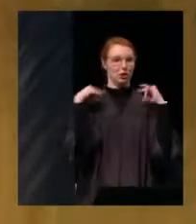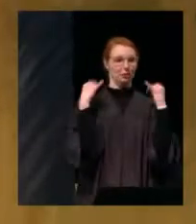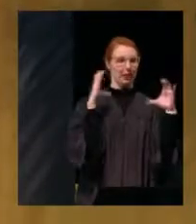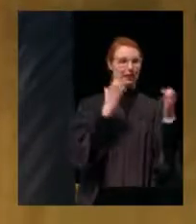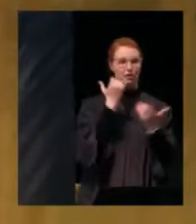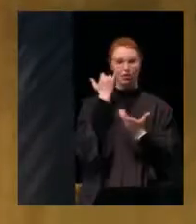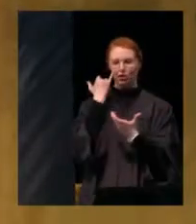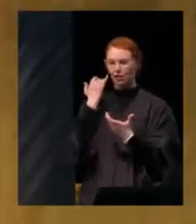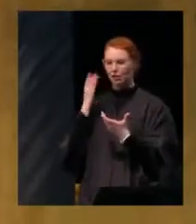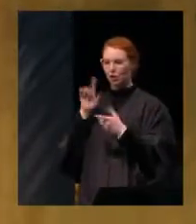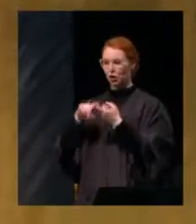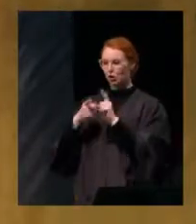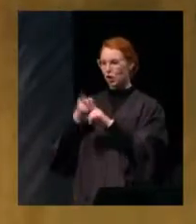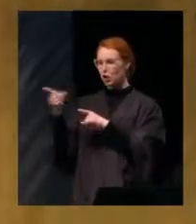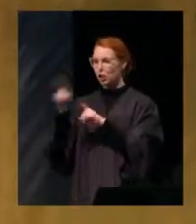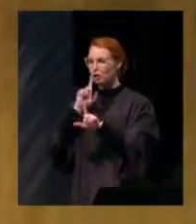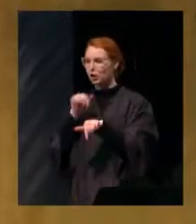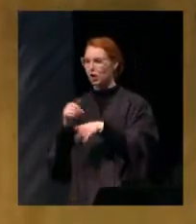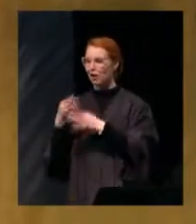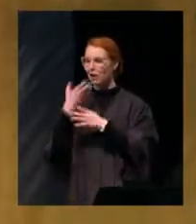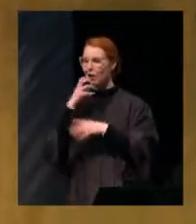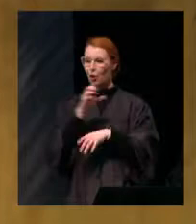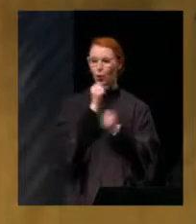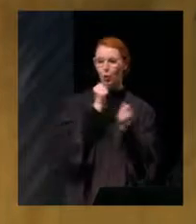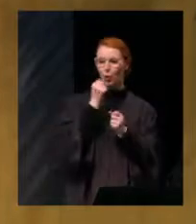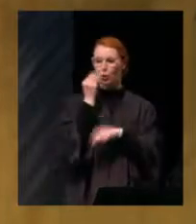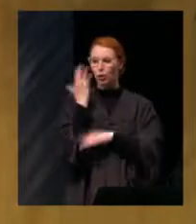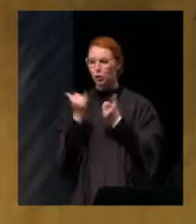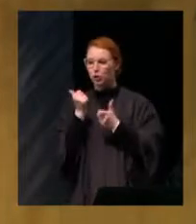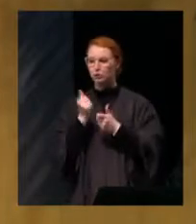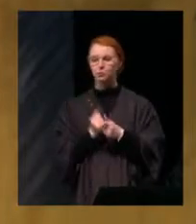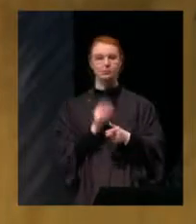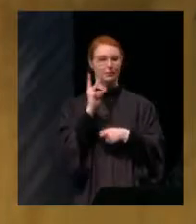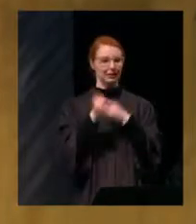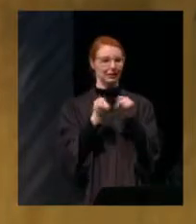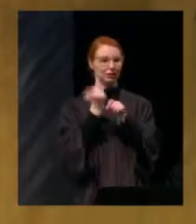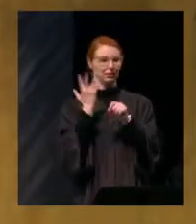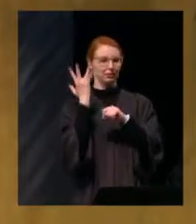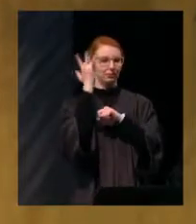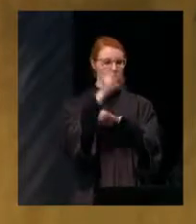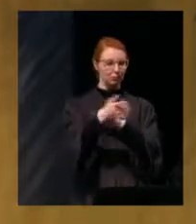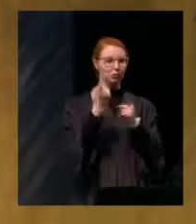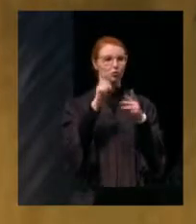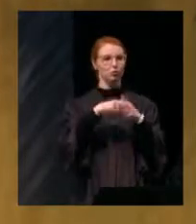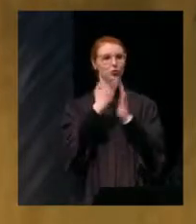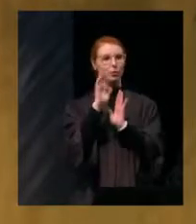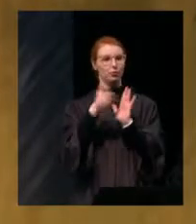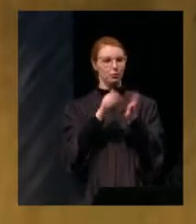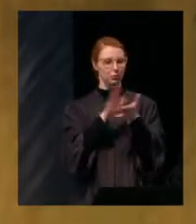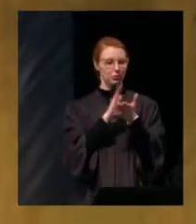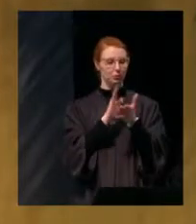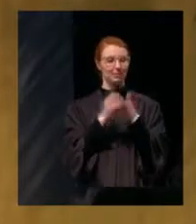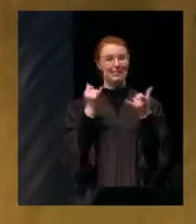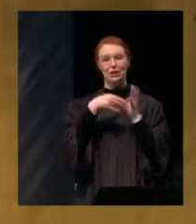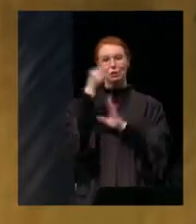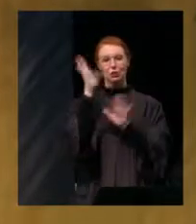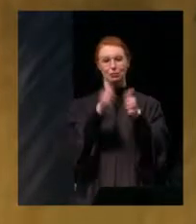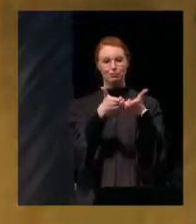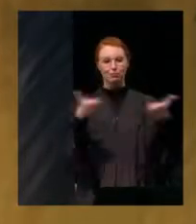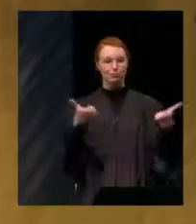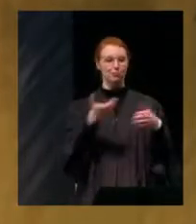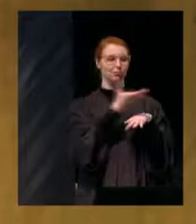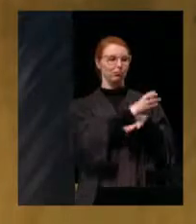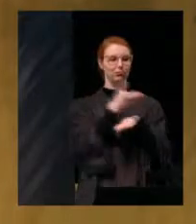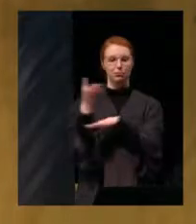lunch or cold lunch. 6 years later, we entered middle school. Middle school was a place that students were now split up and forced to make new